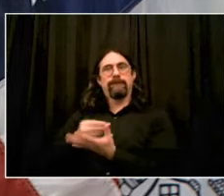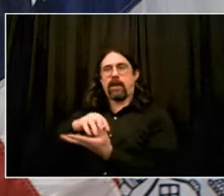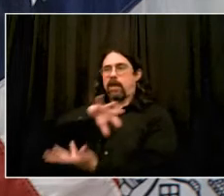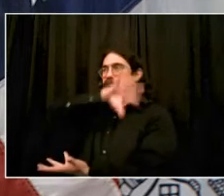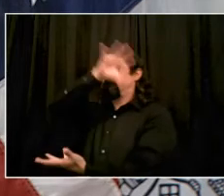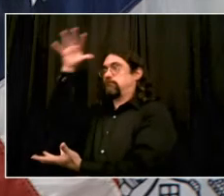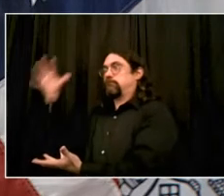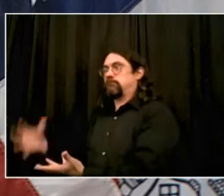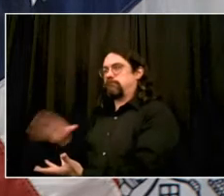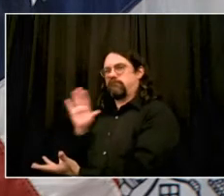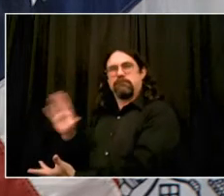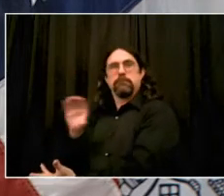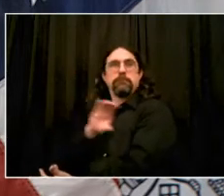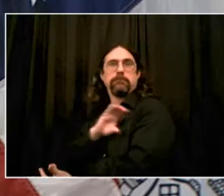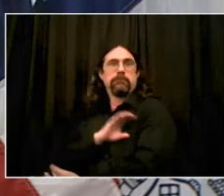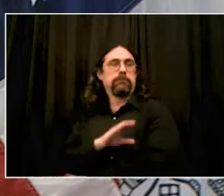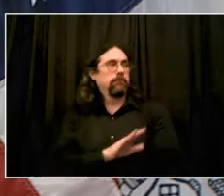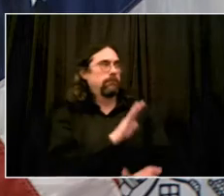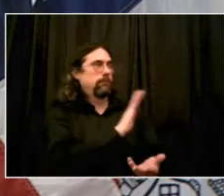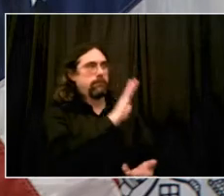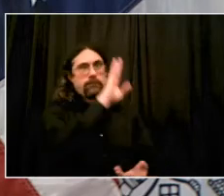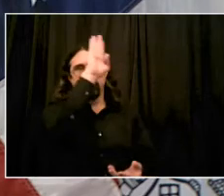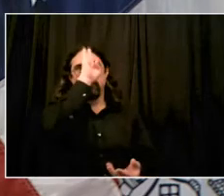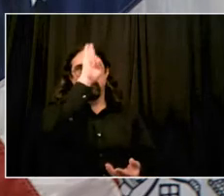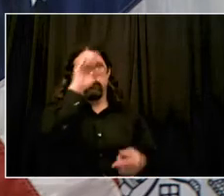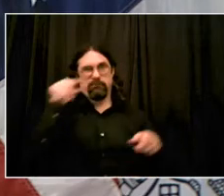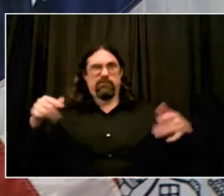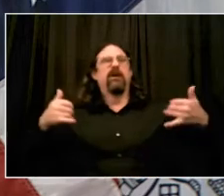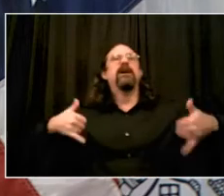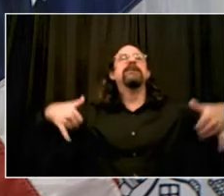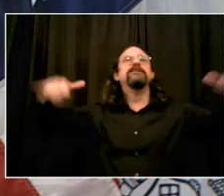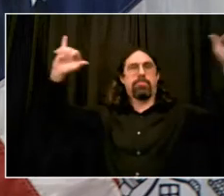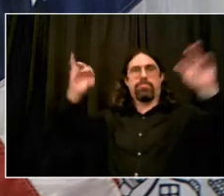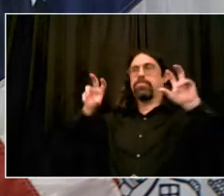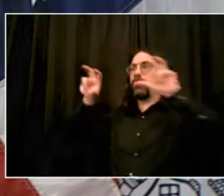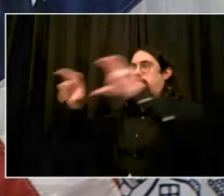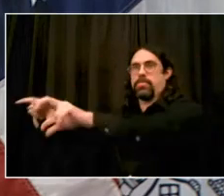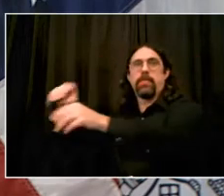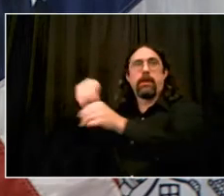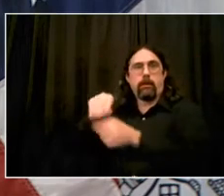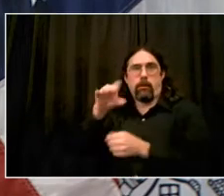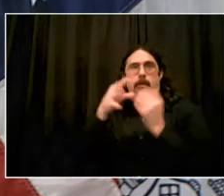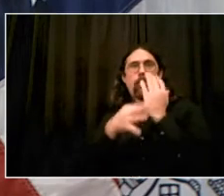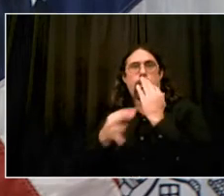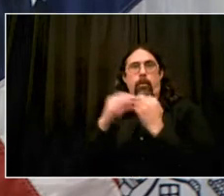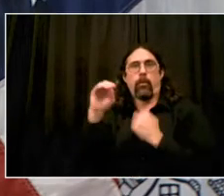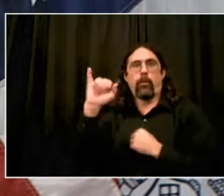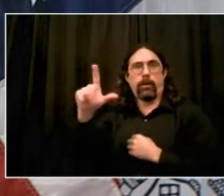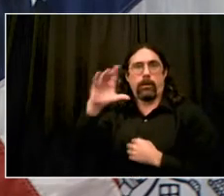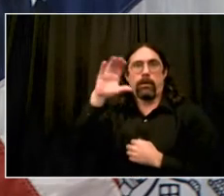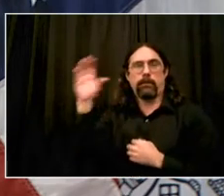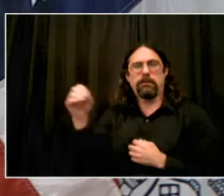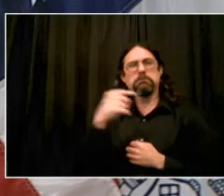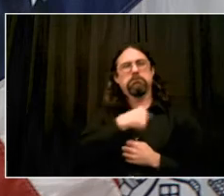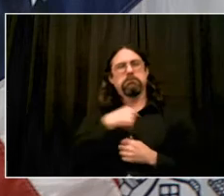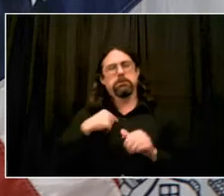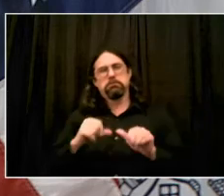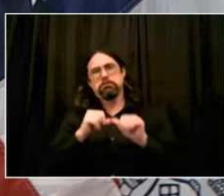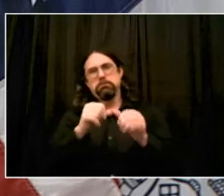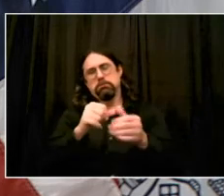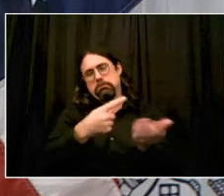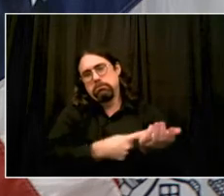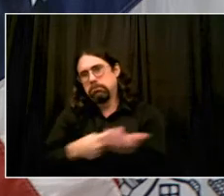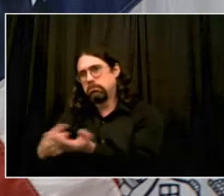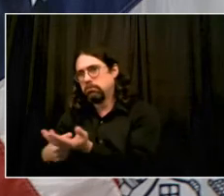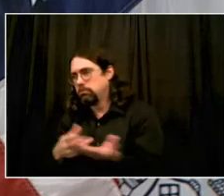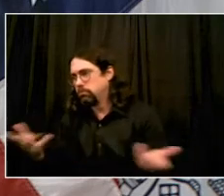virtues or challenges with divestment. He said the most important thing to remind people is if you're just talking about your financial responsibilities to our